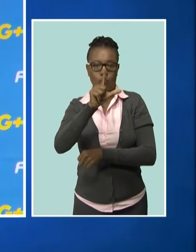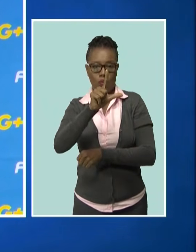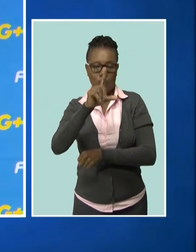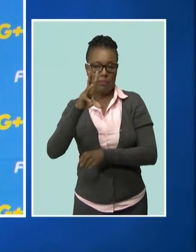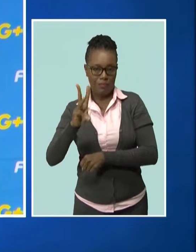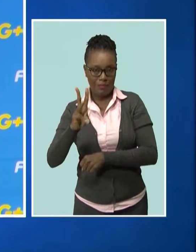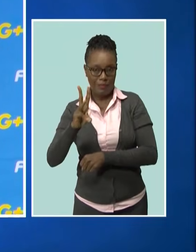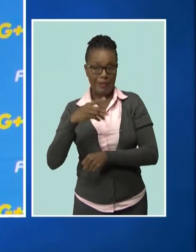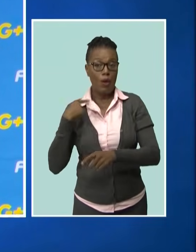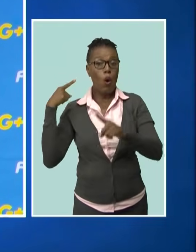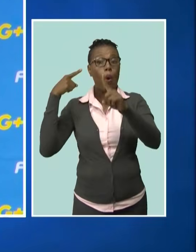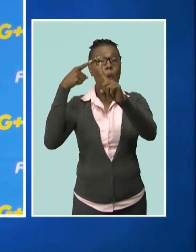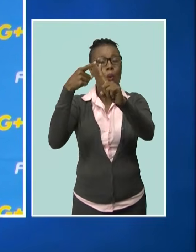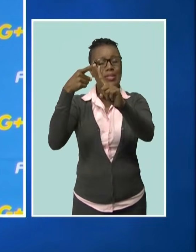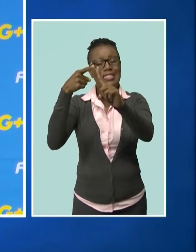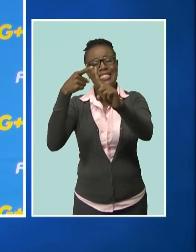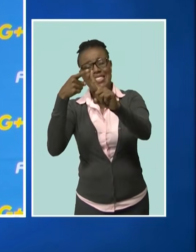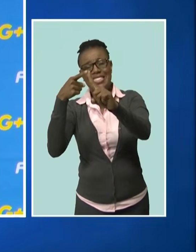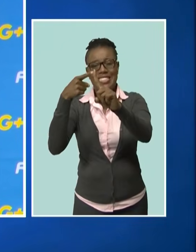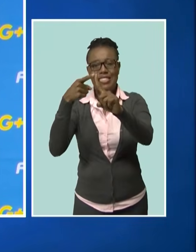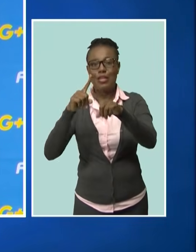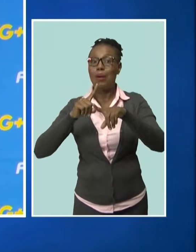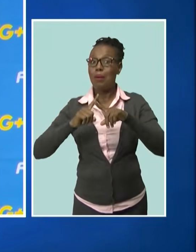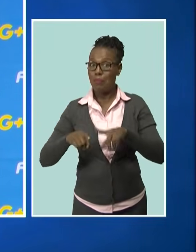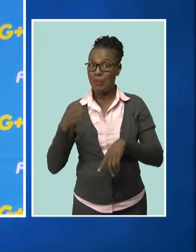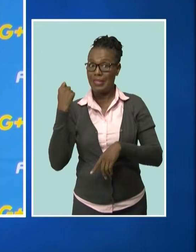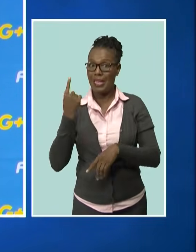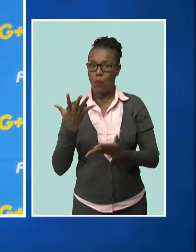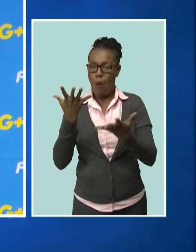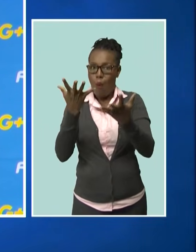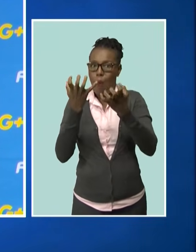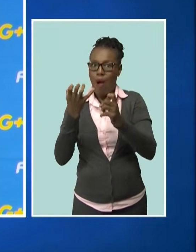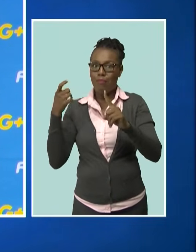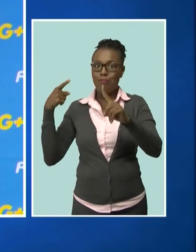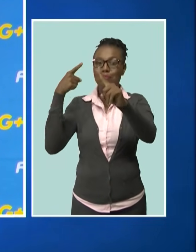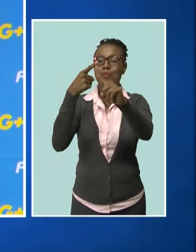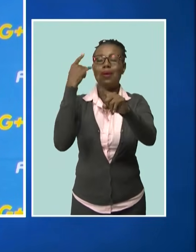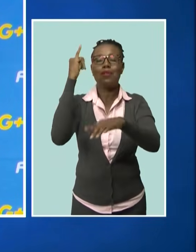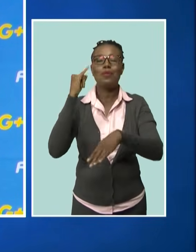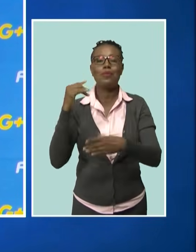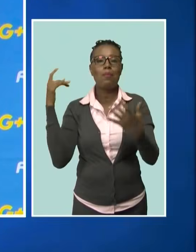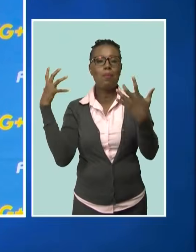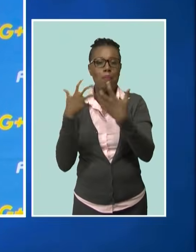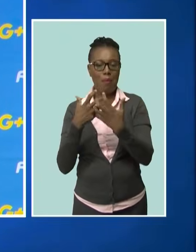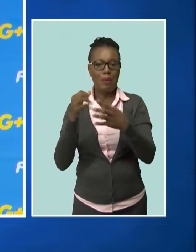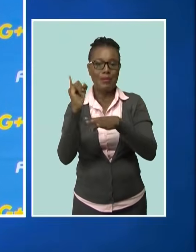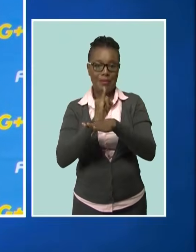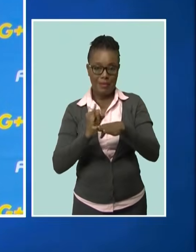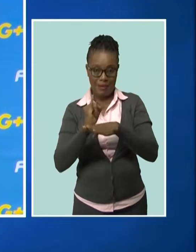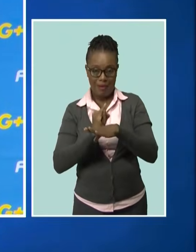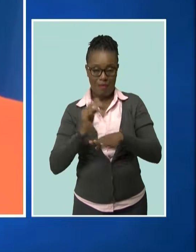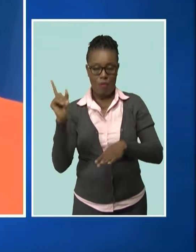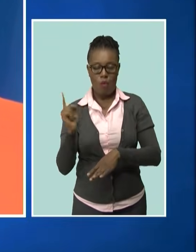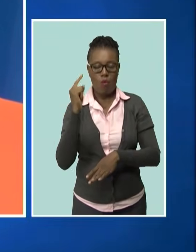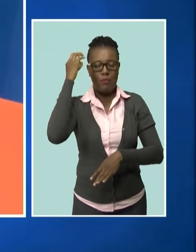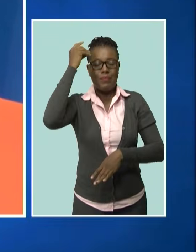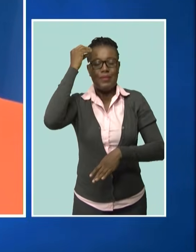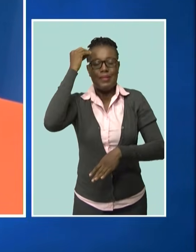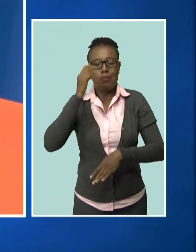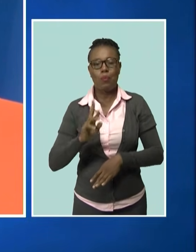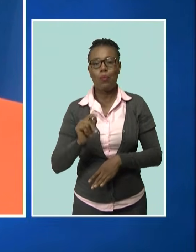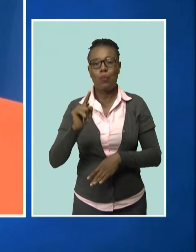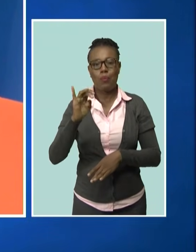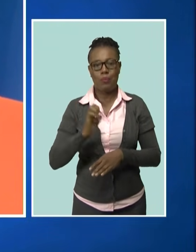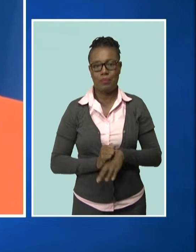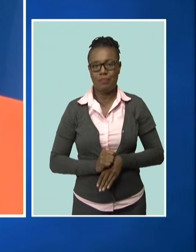ambitious, but ambition is appropriate for an island that has always punched above its weight. Flow has